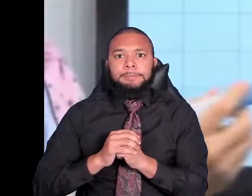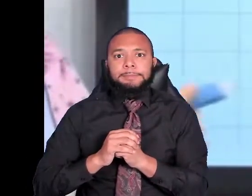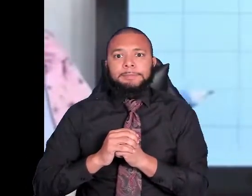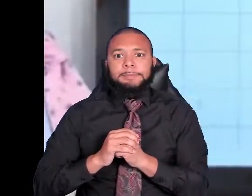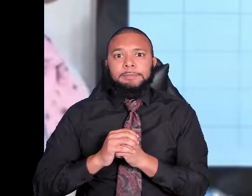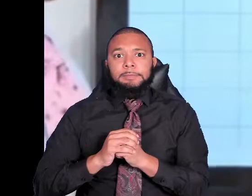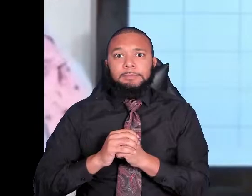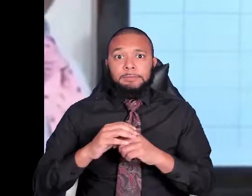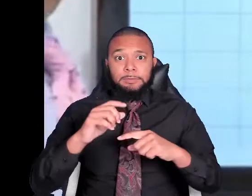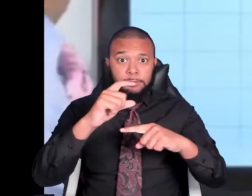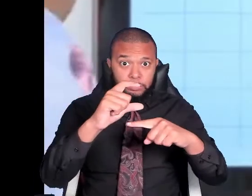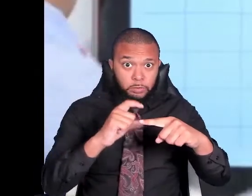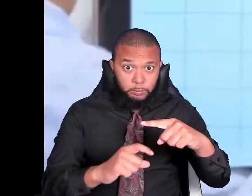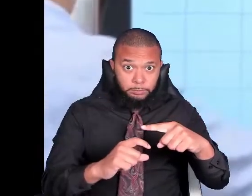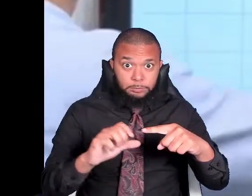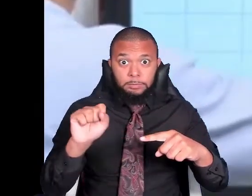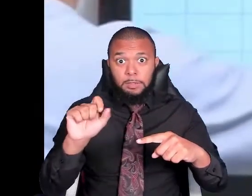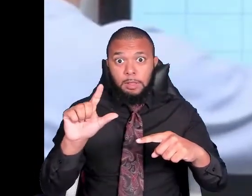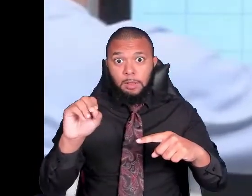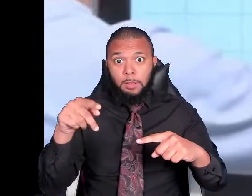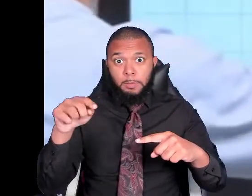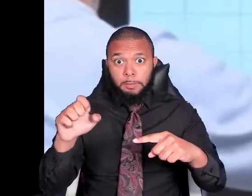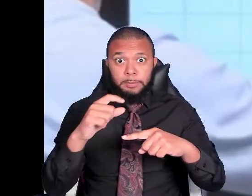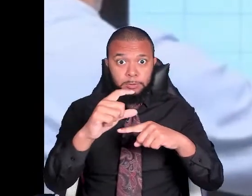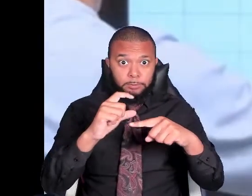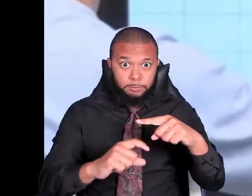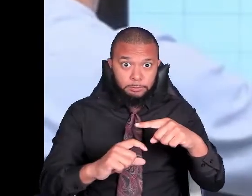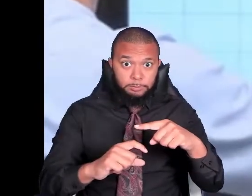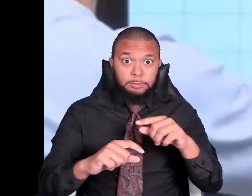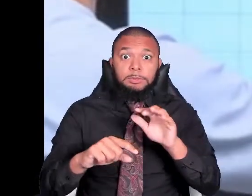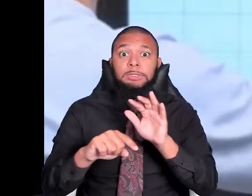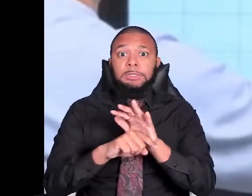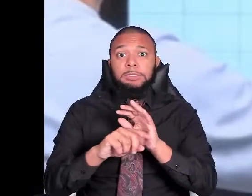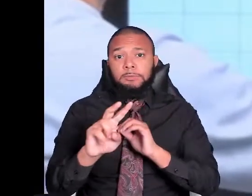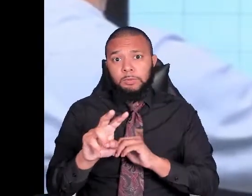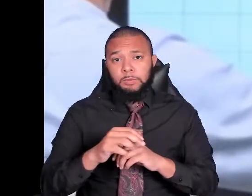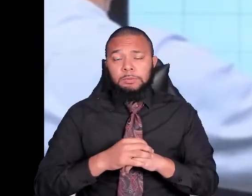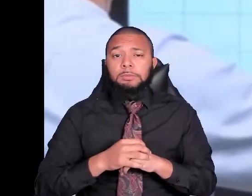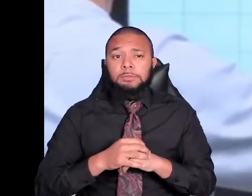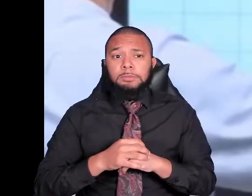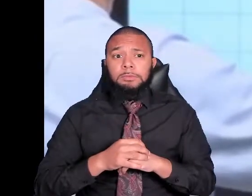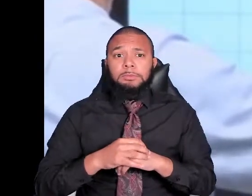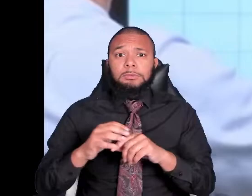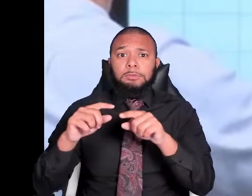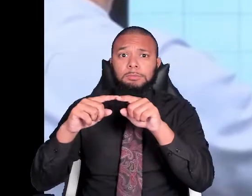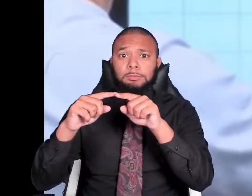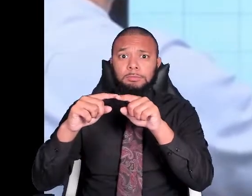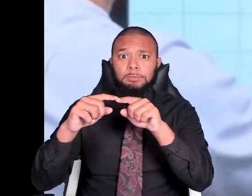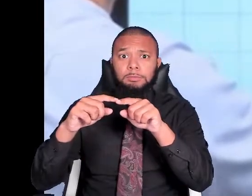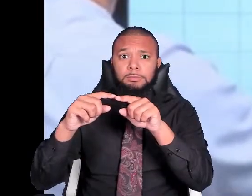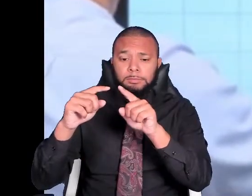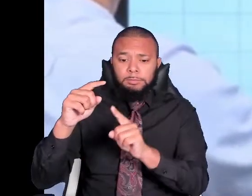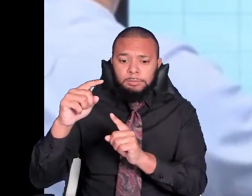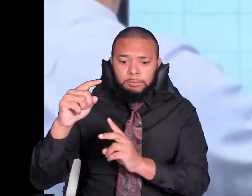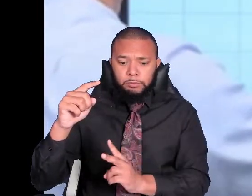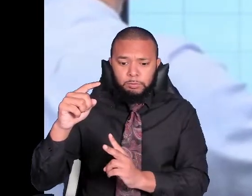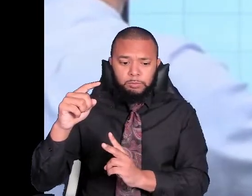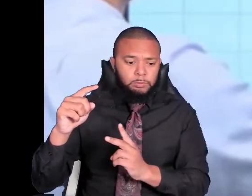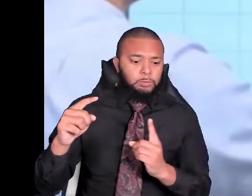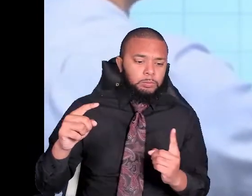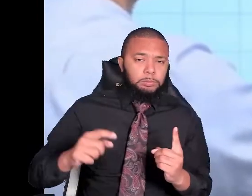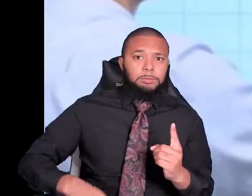The slope is negative 2. We go down 1, 2 over 1. Down 1,